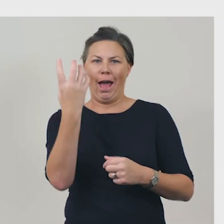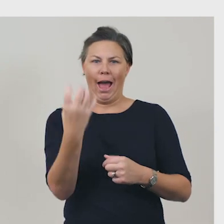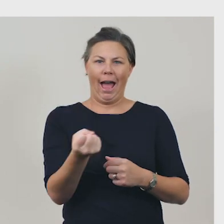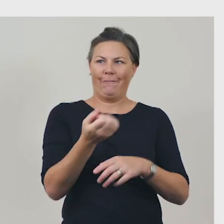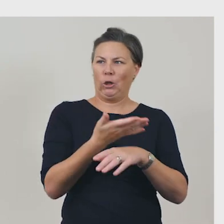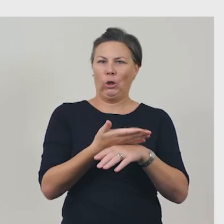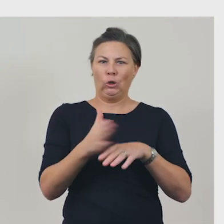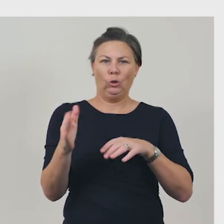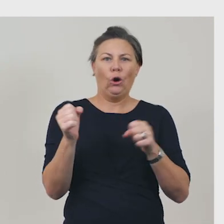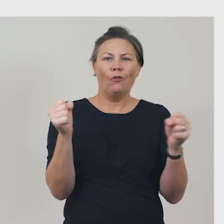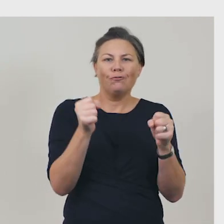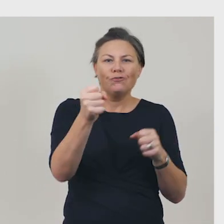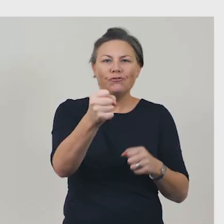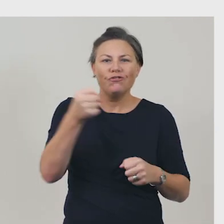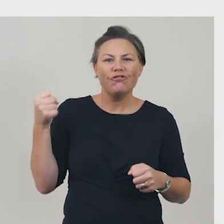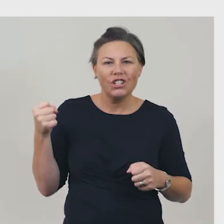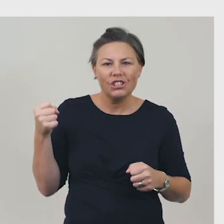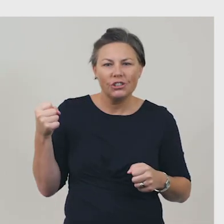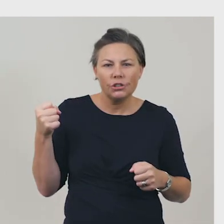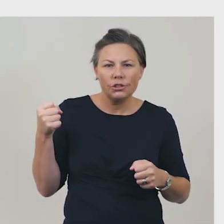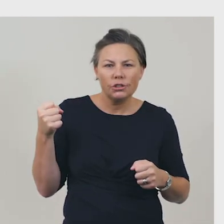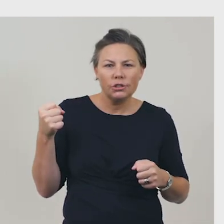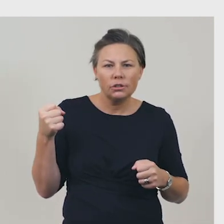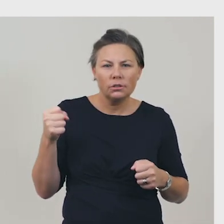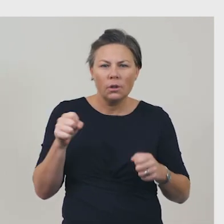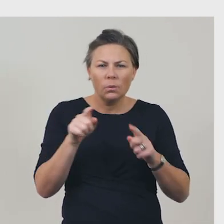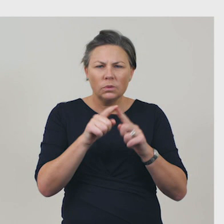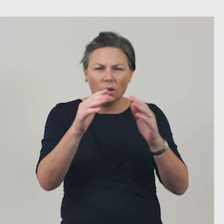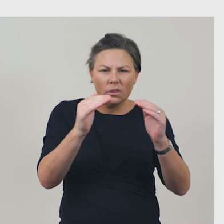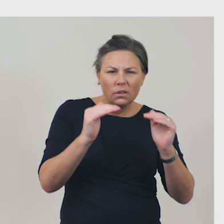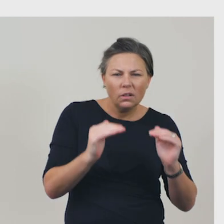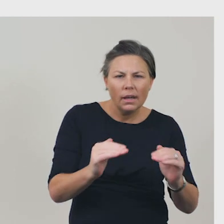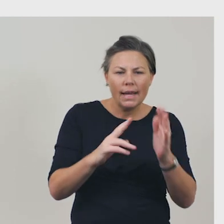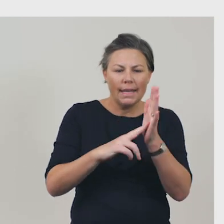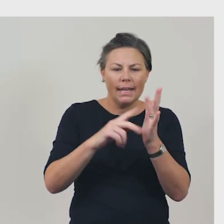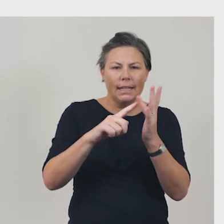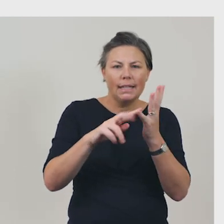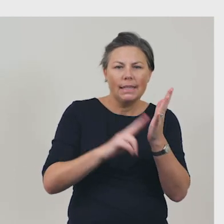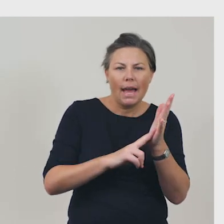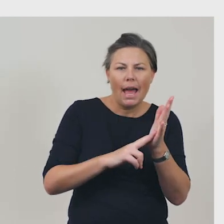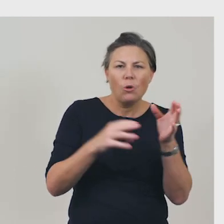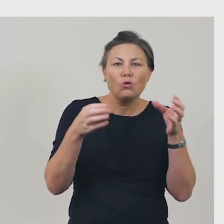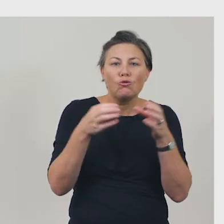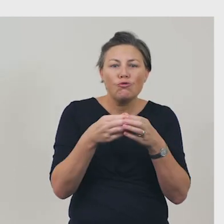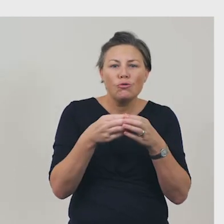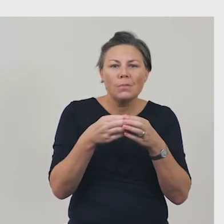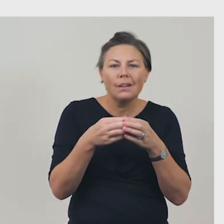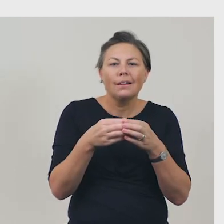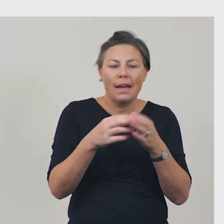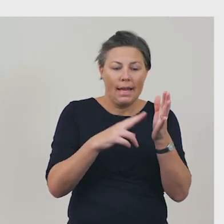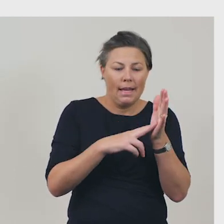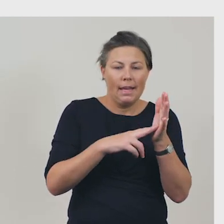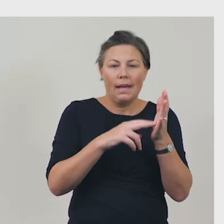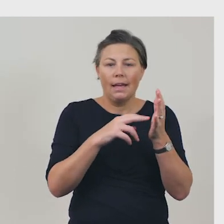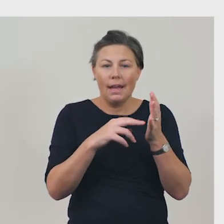new refrigerator." There are also some vocabulary choices like the noun groups meat safe and icebox that